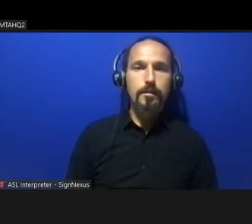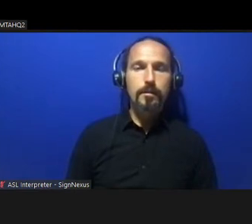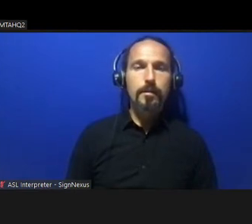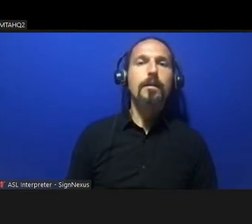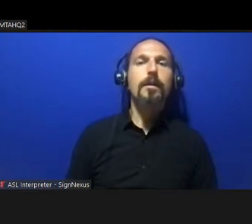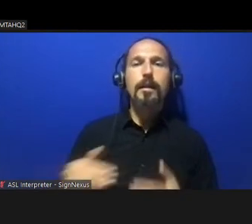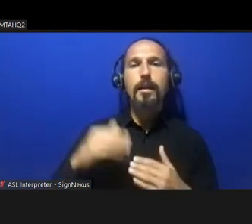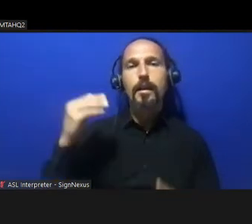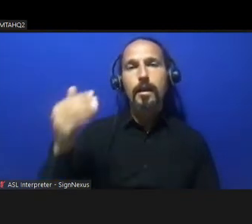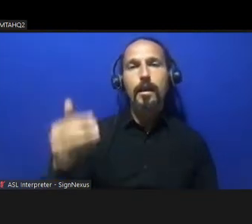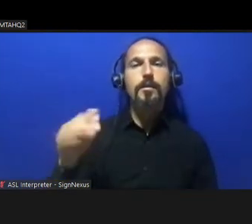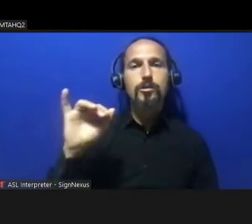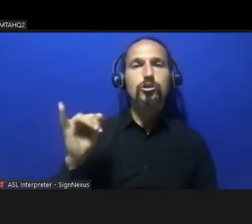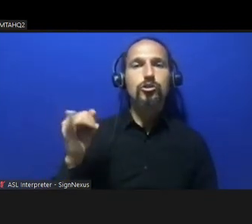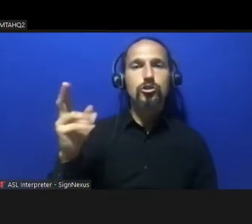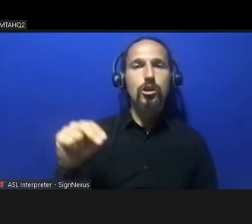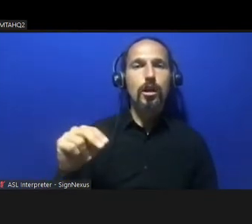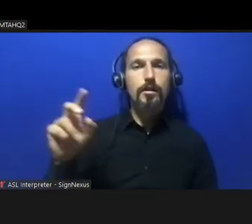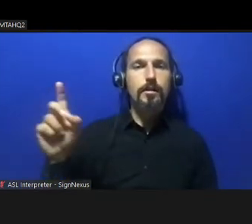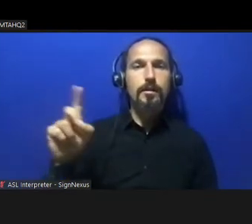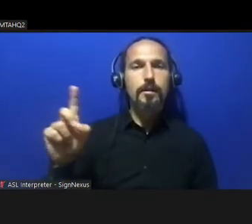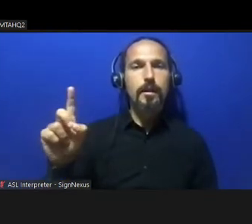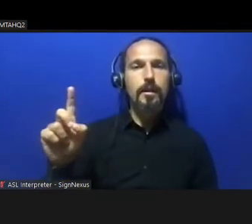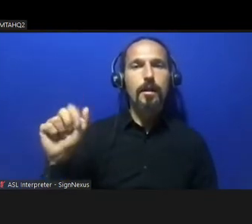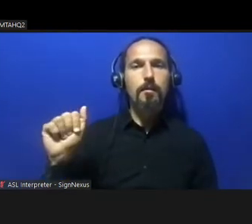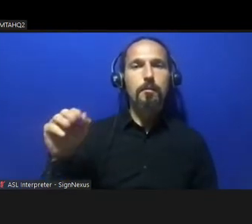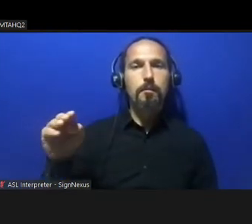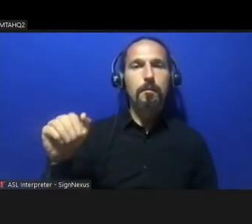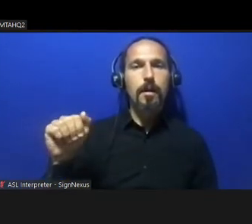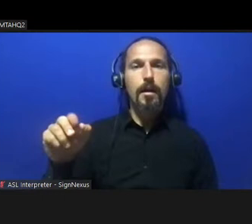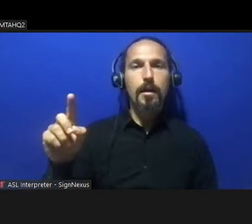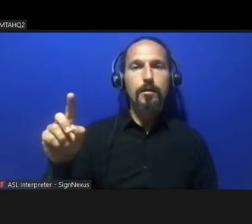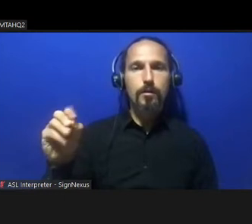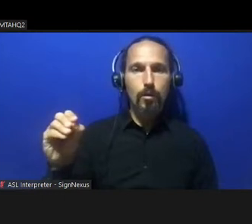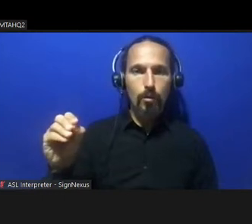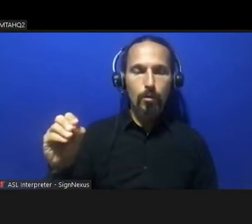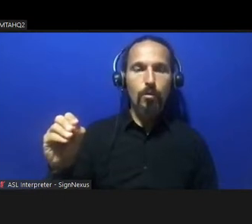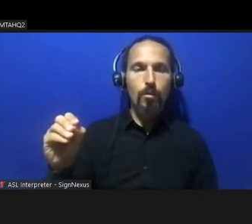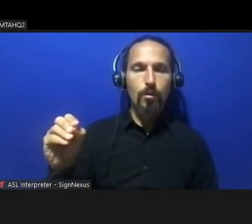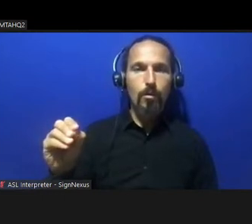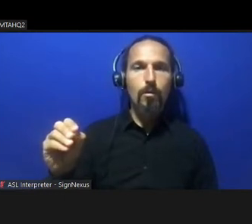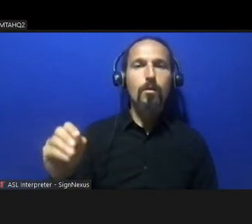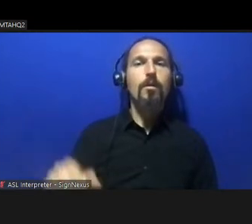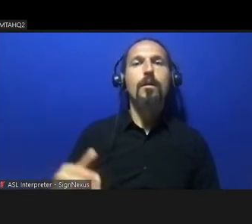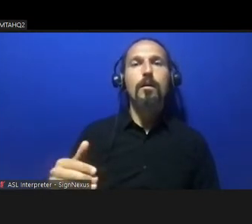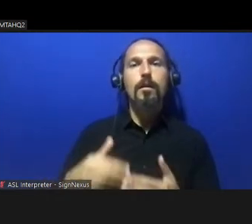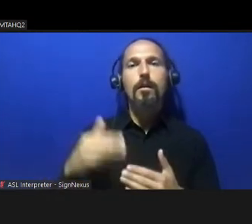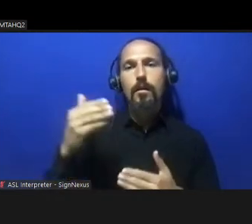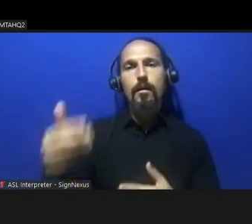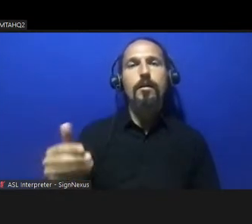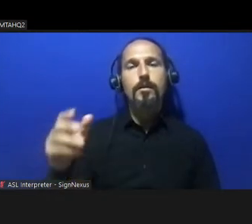our next speaker is john d'amato followed by bryce schumann